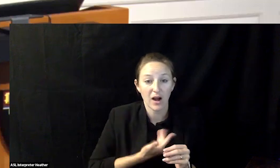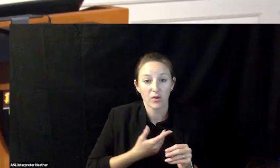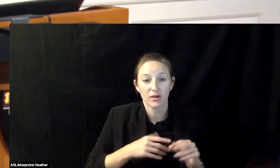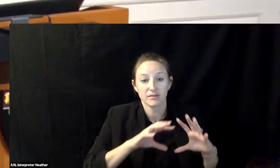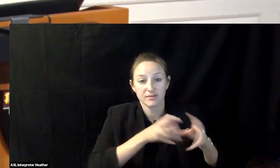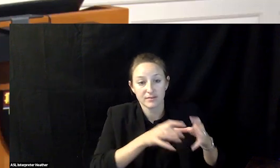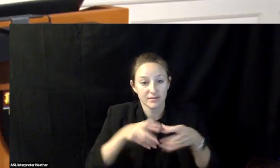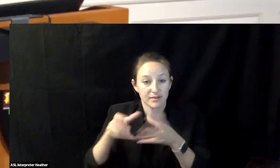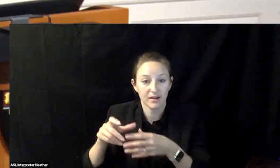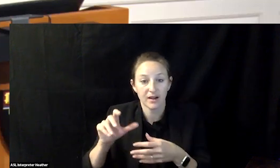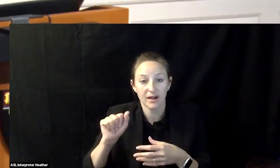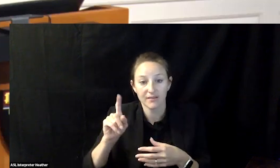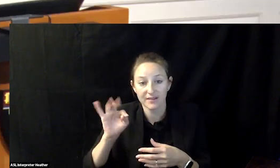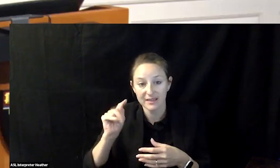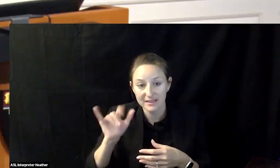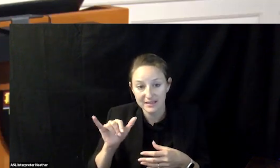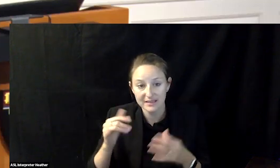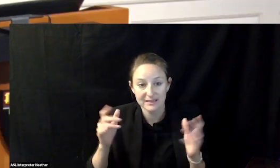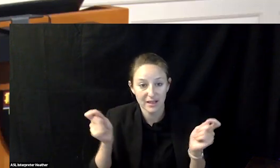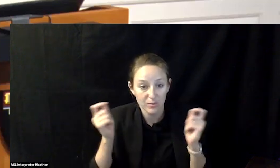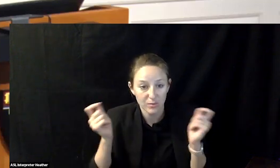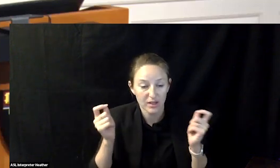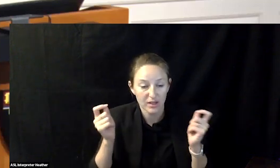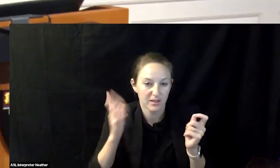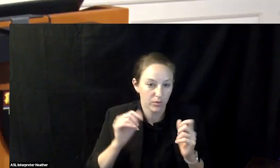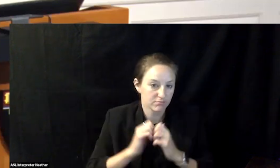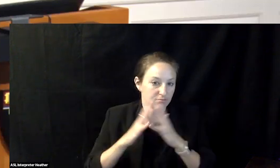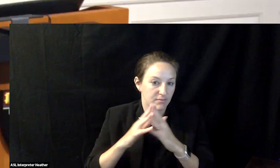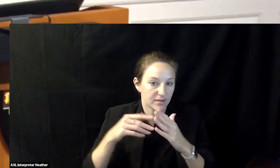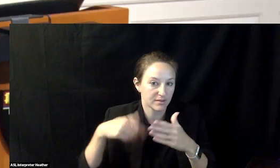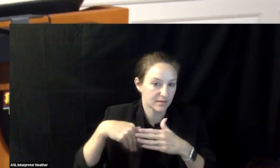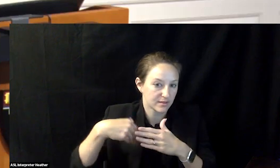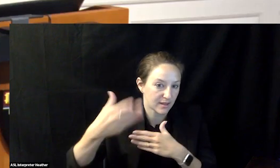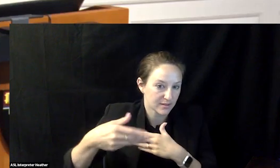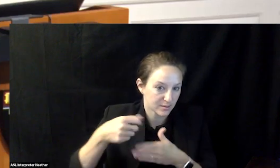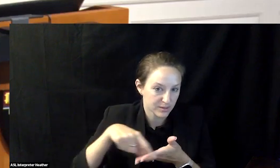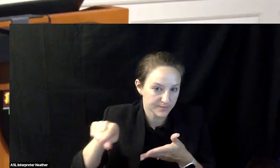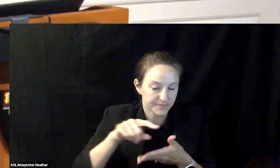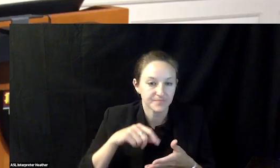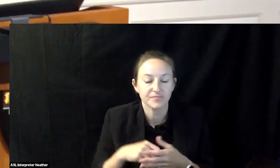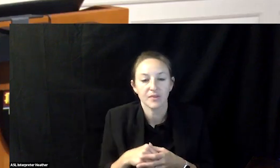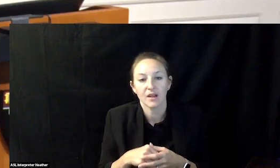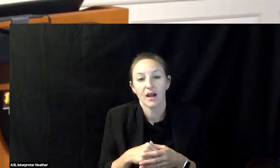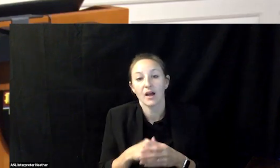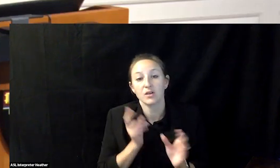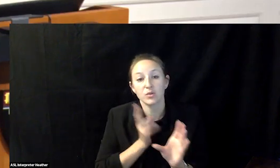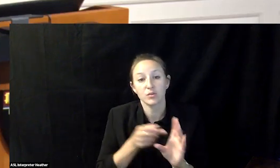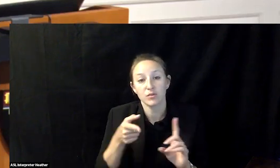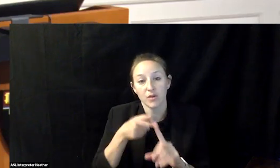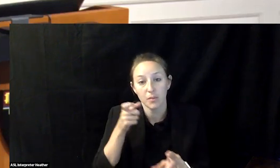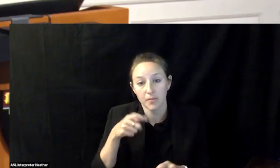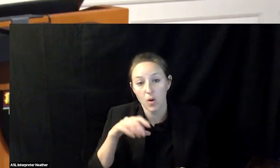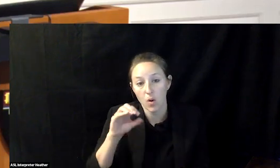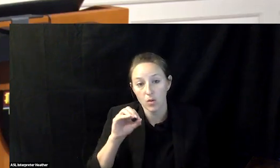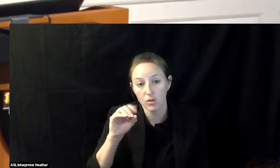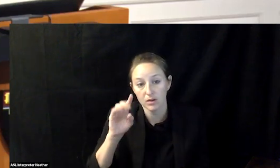week. And I'll touch on that a little bit in some of my remarks. So I join you from ODIB, and it is just really an honor to not just serve in